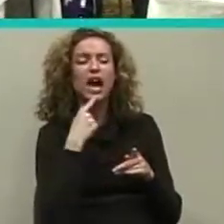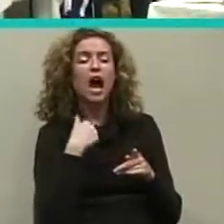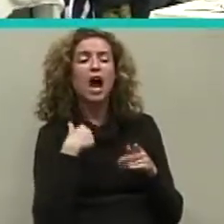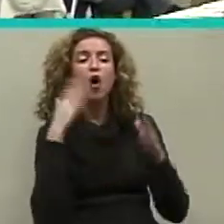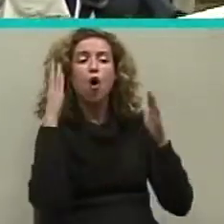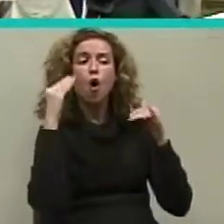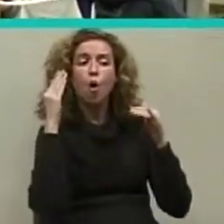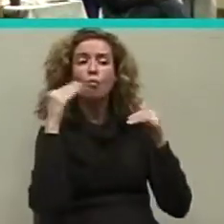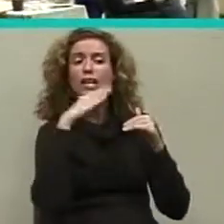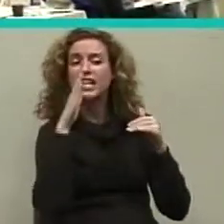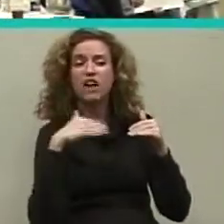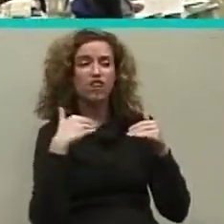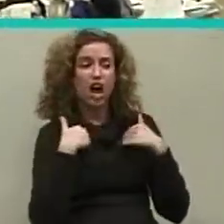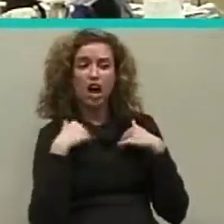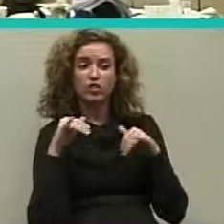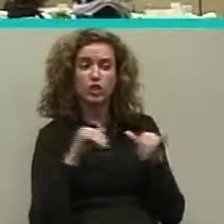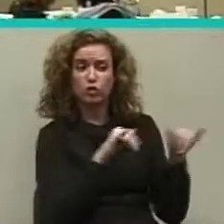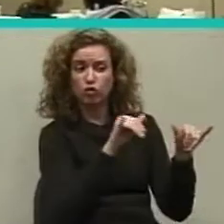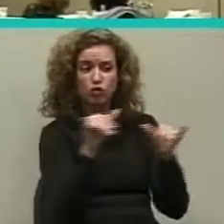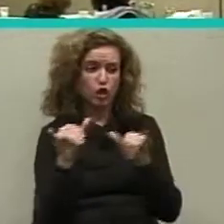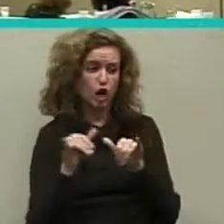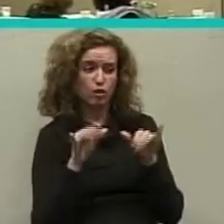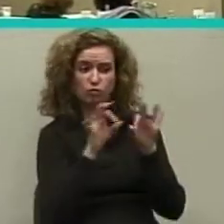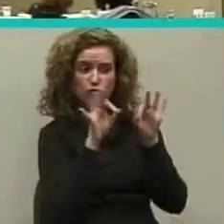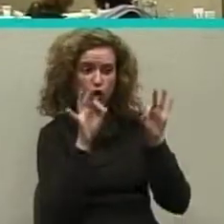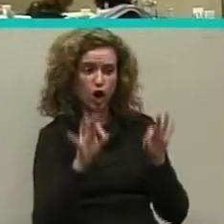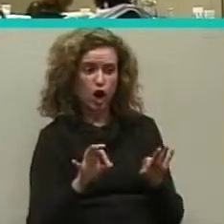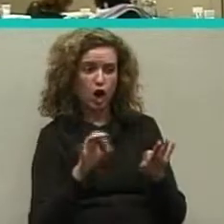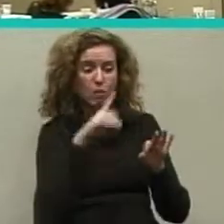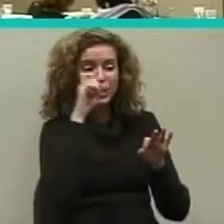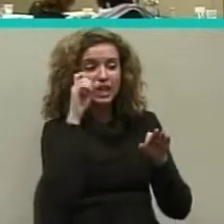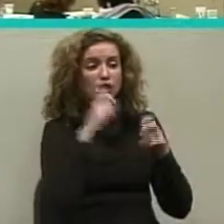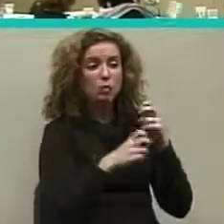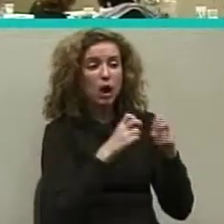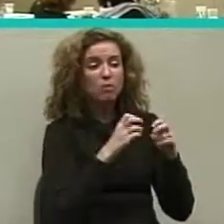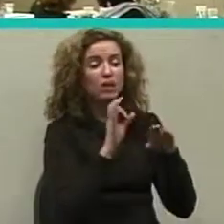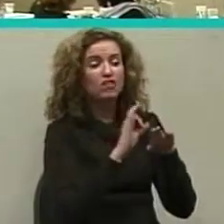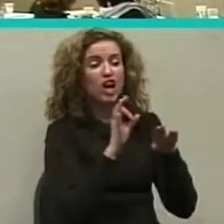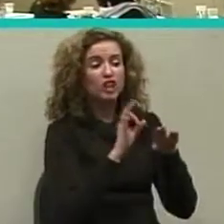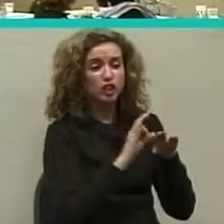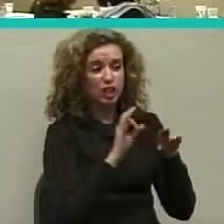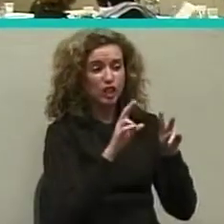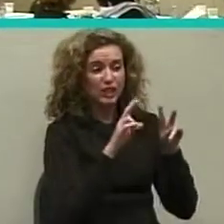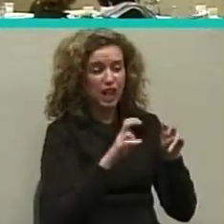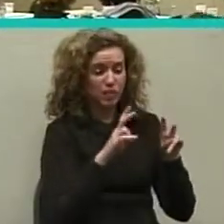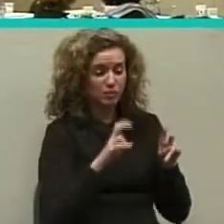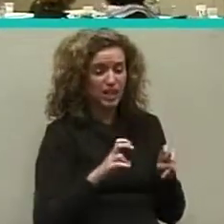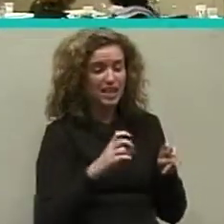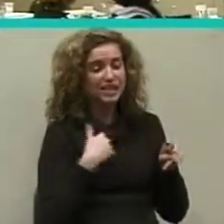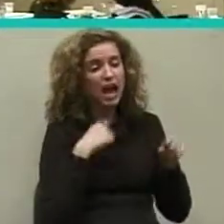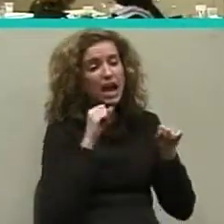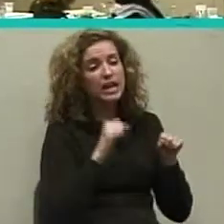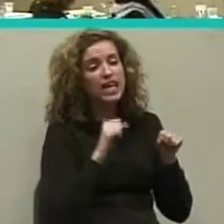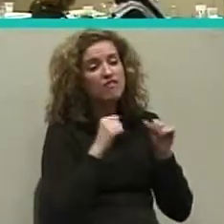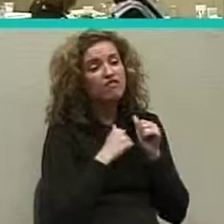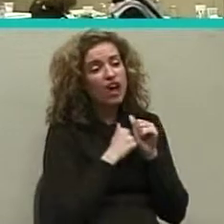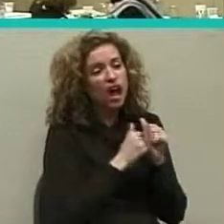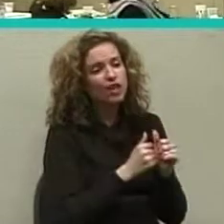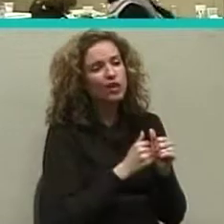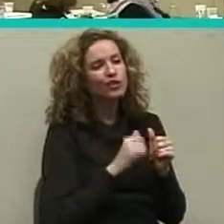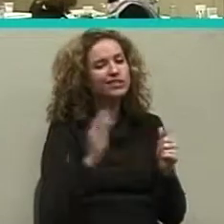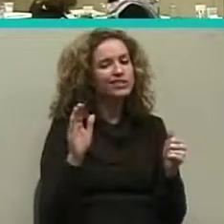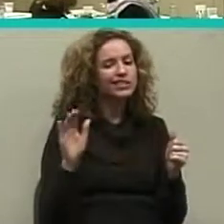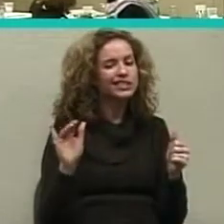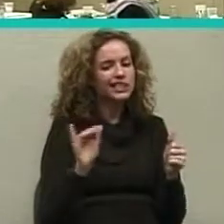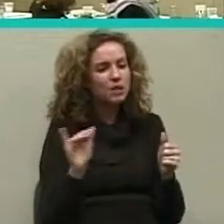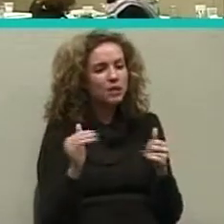uniform form. Only because the problem with a functional assessment is that while I follow similar steps, what kind of data I